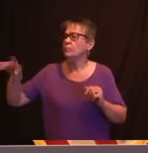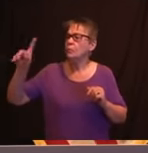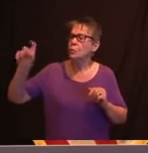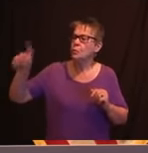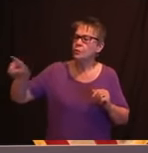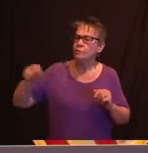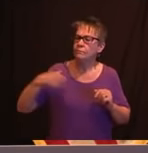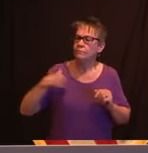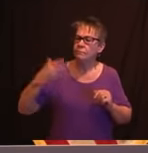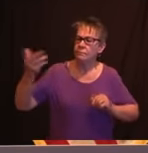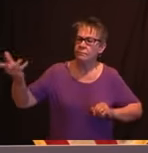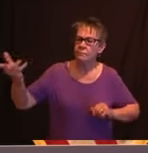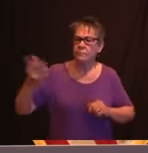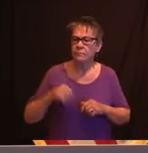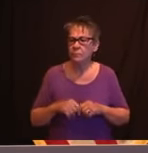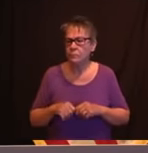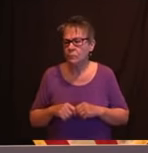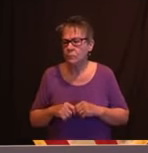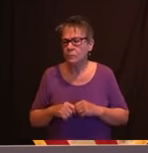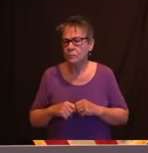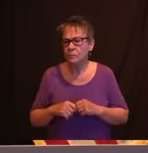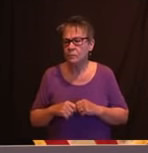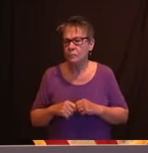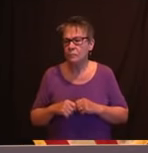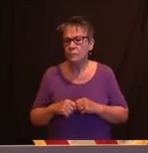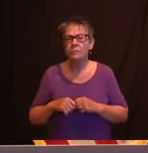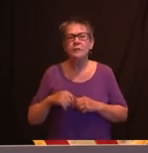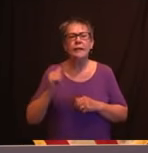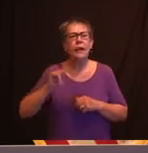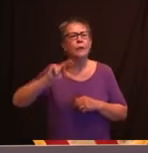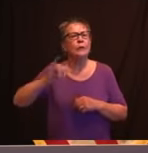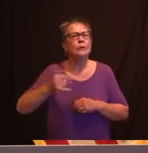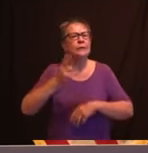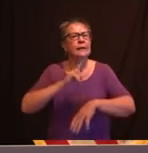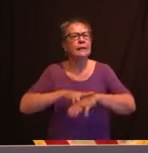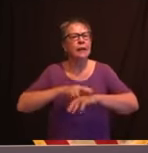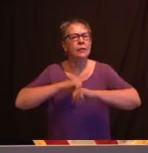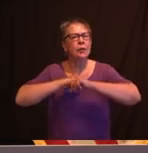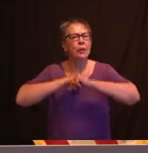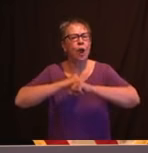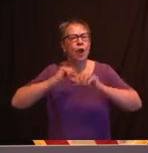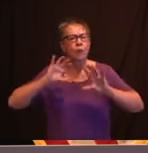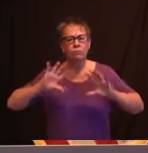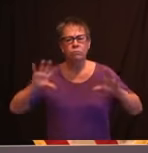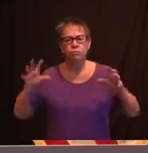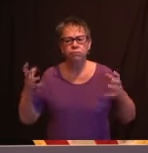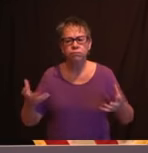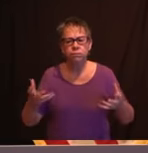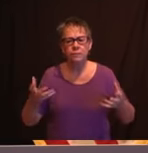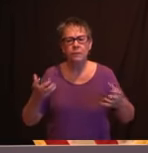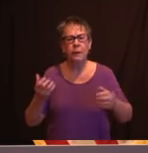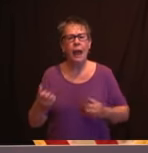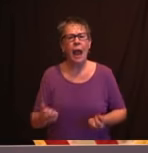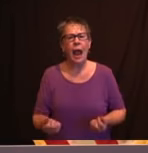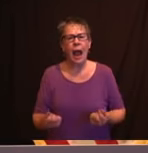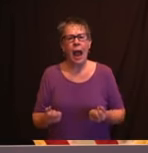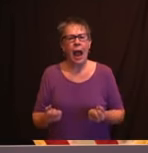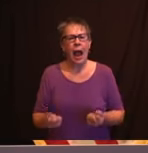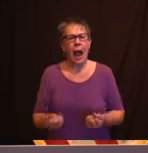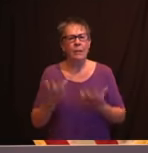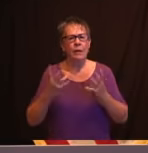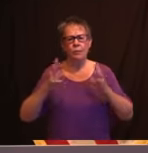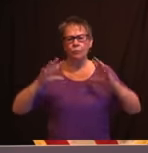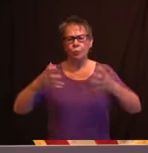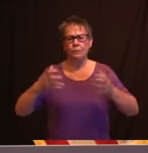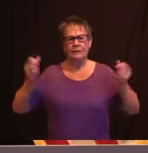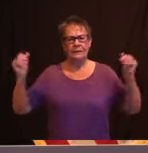National Guard troops in the Capitol, how many were sent? How long do you expect them to stay, and do you have any control over their